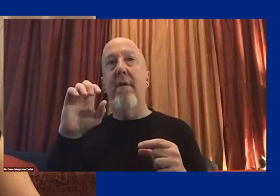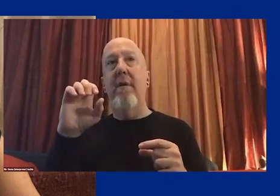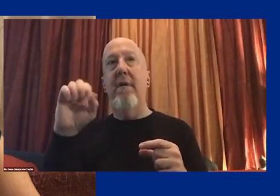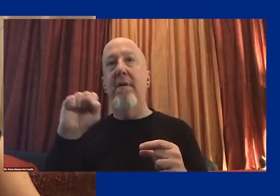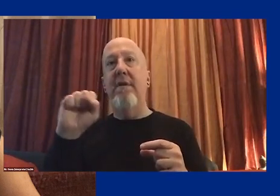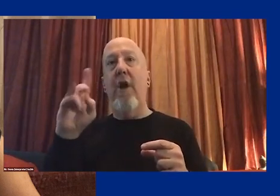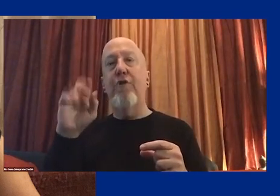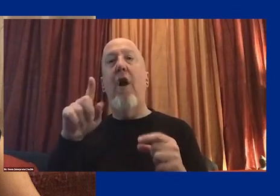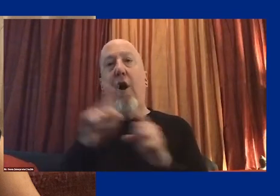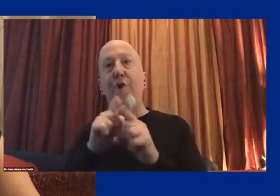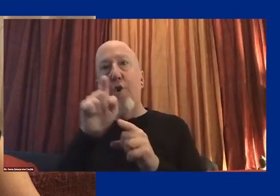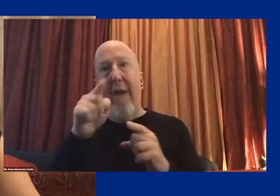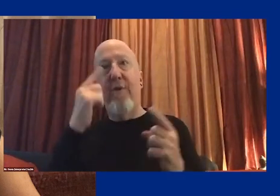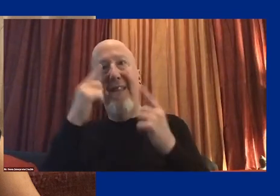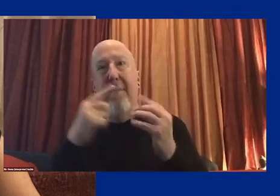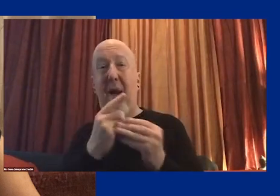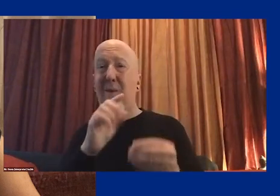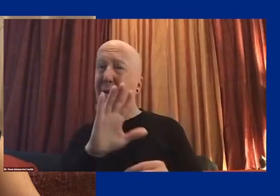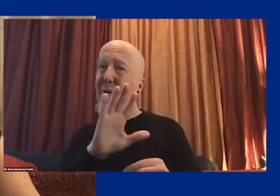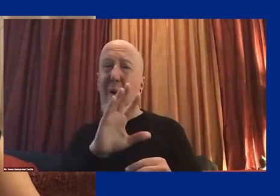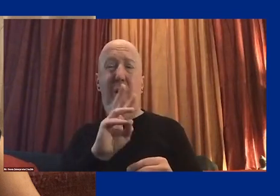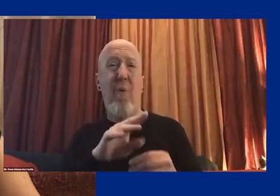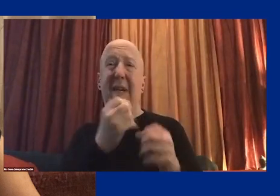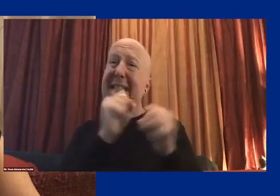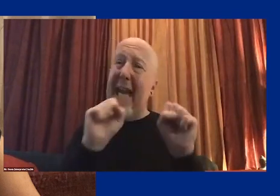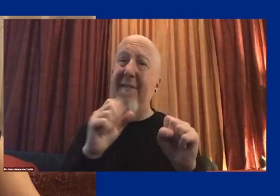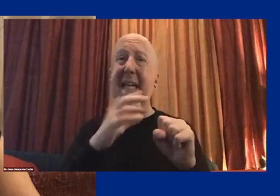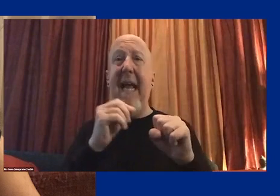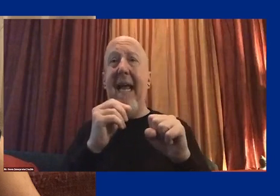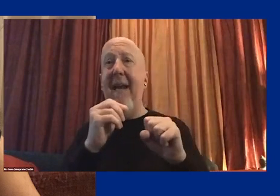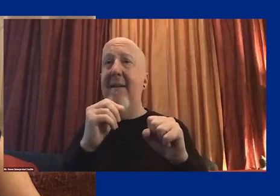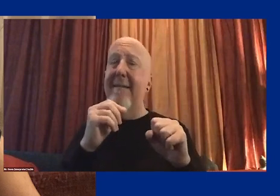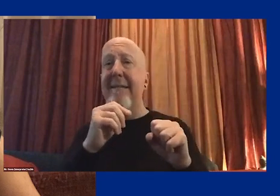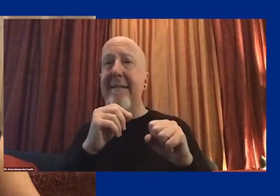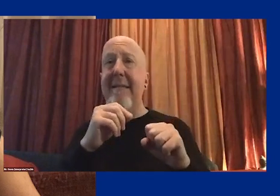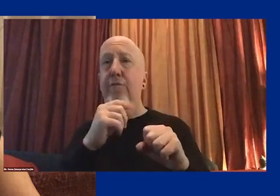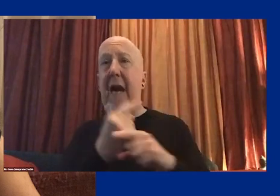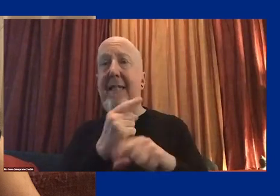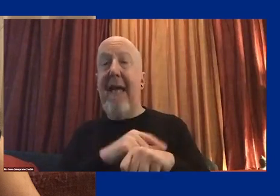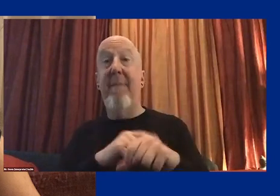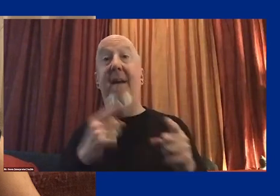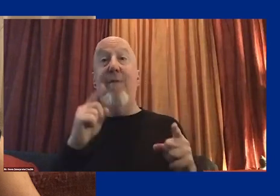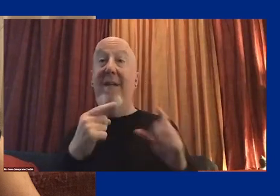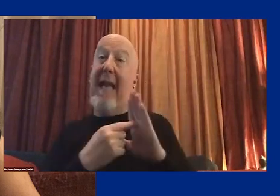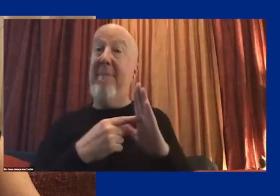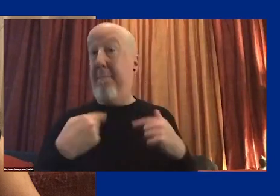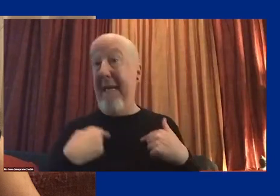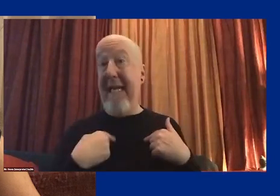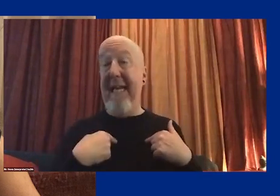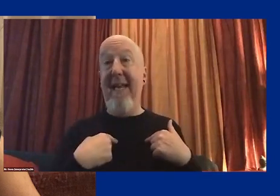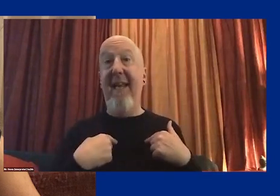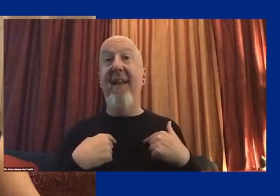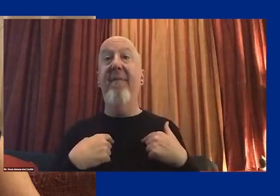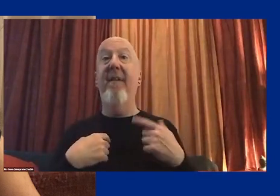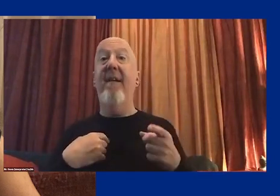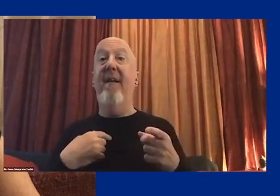timing. So, if I use myself as an example, if I'm in Berkeley and my insurance covers